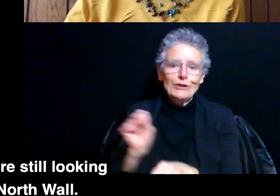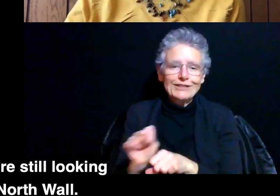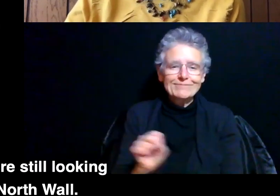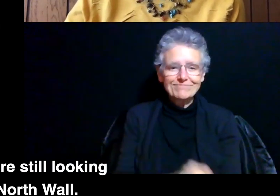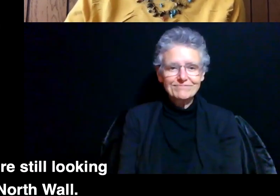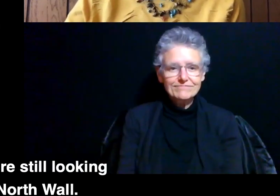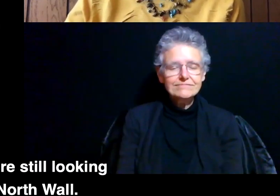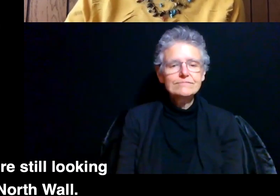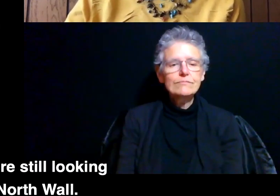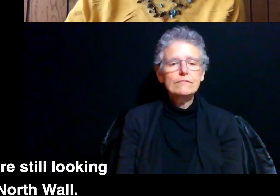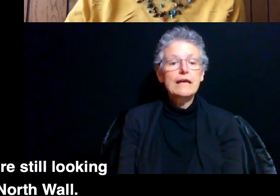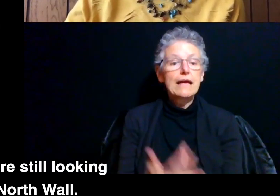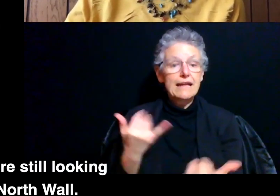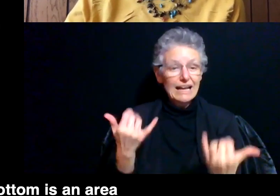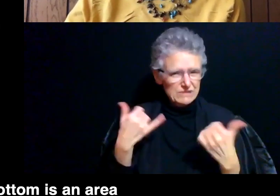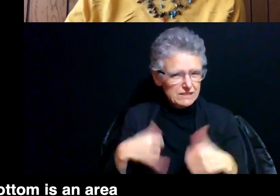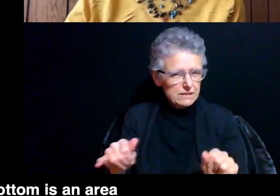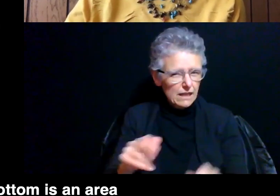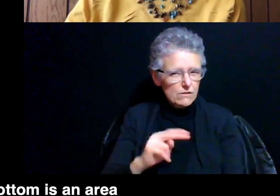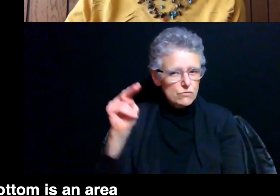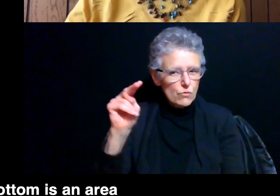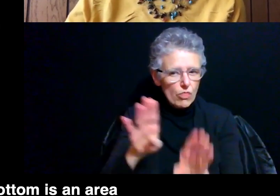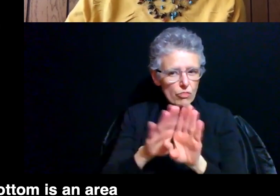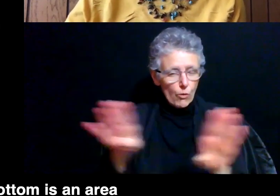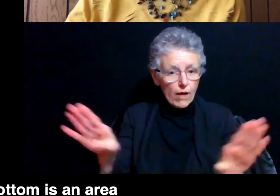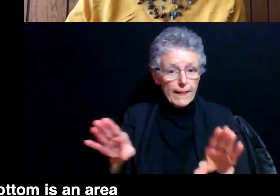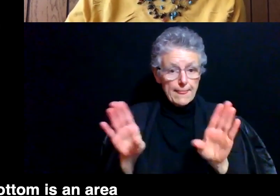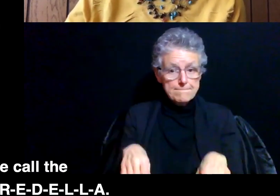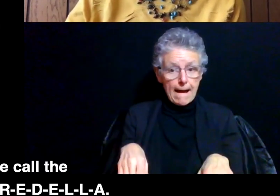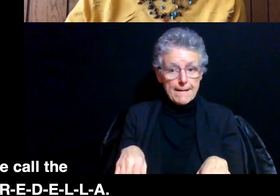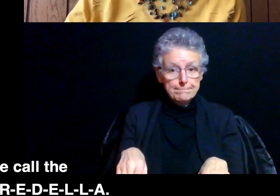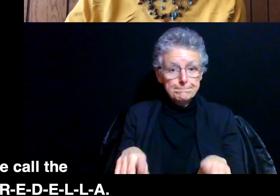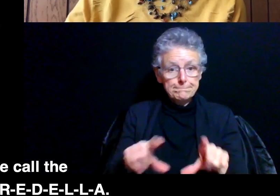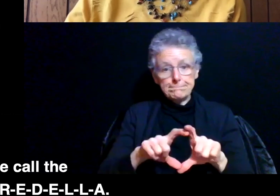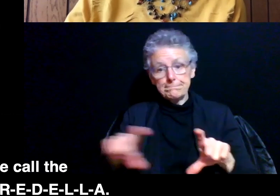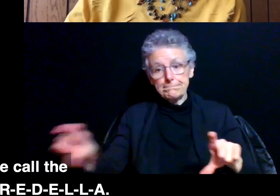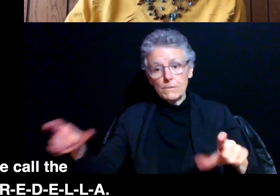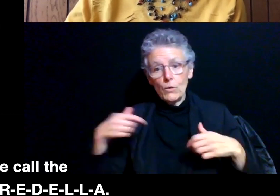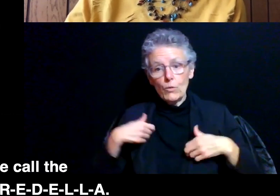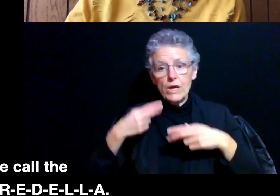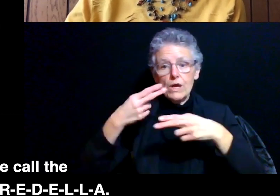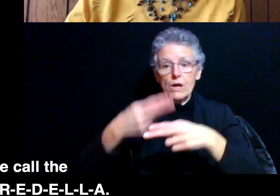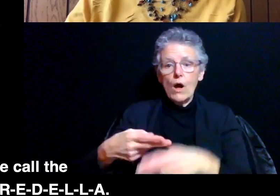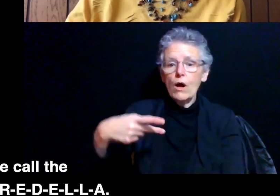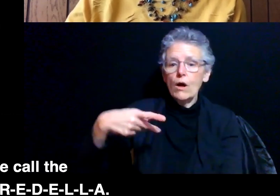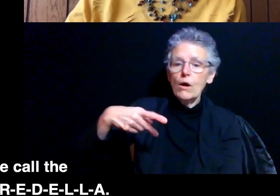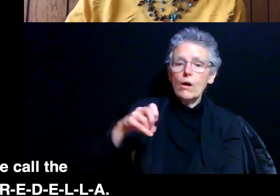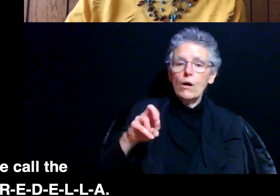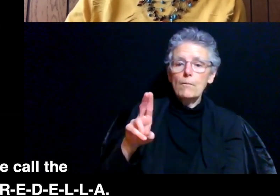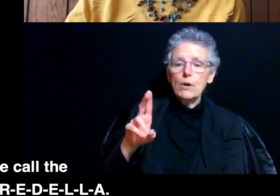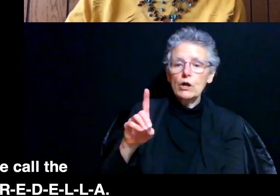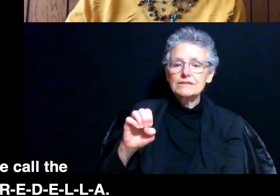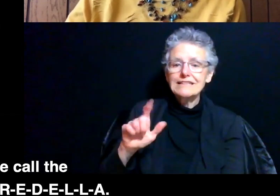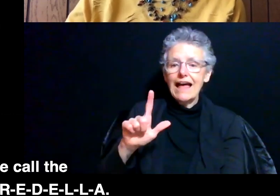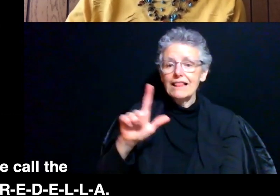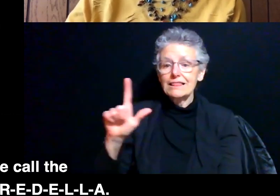we're still looking at that north wall, and at the bottom is an area that we call the predella,